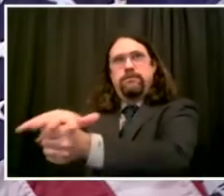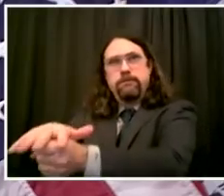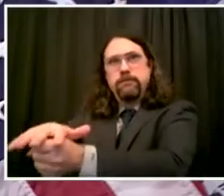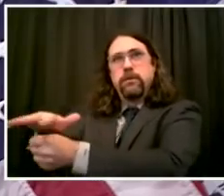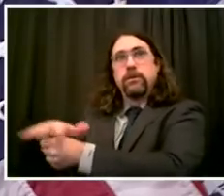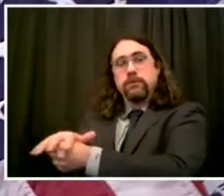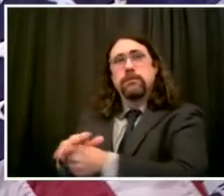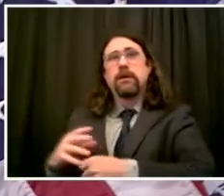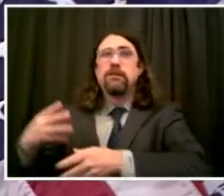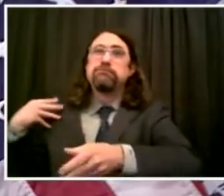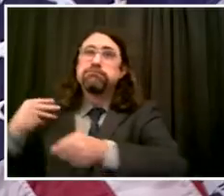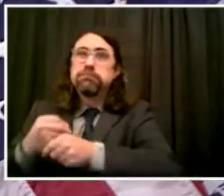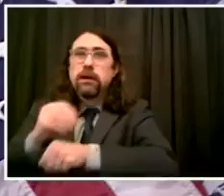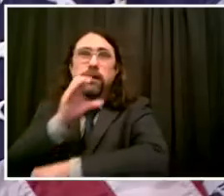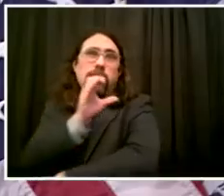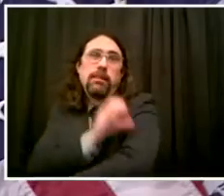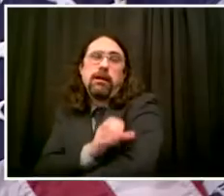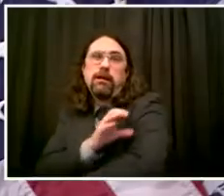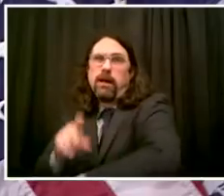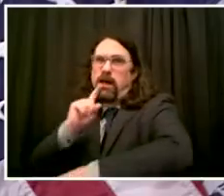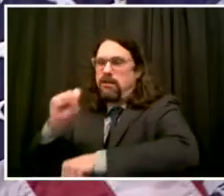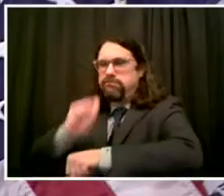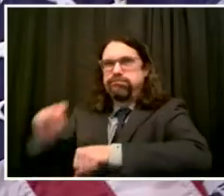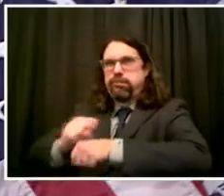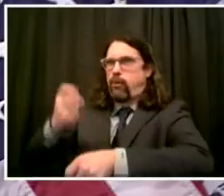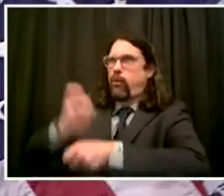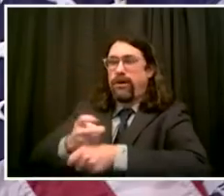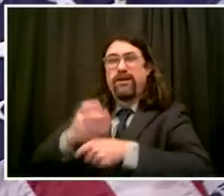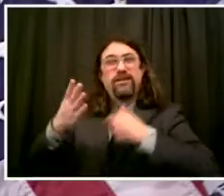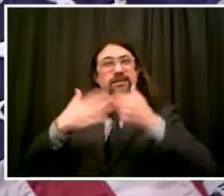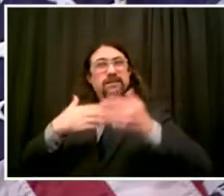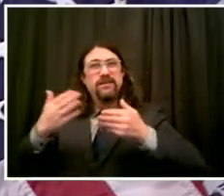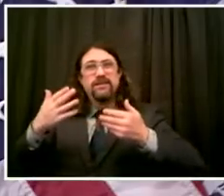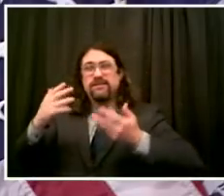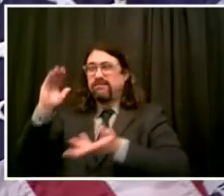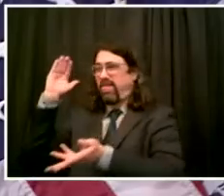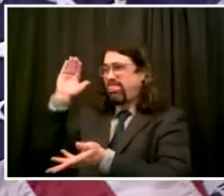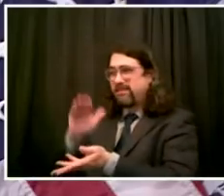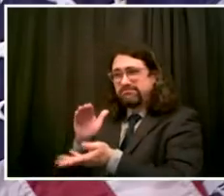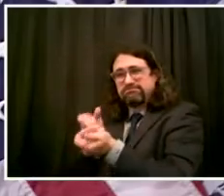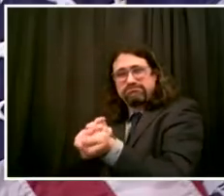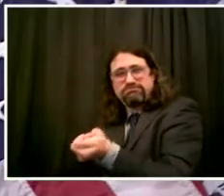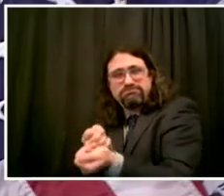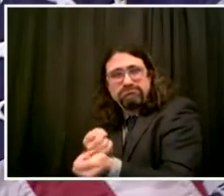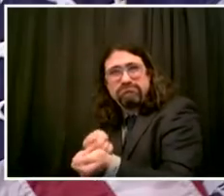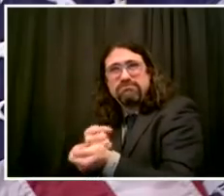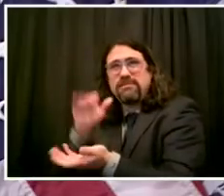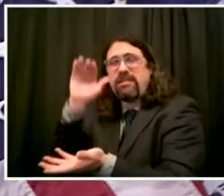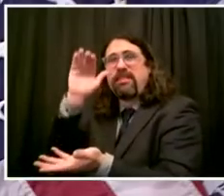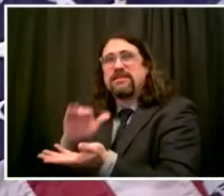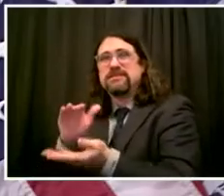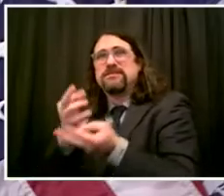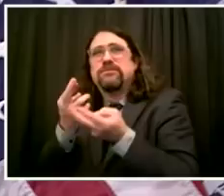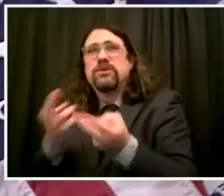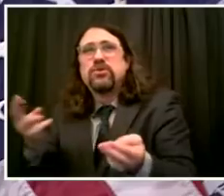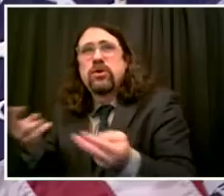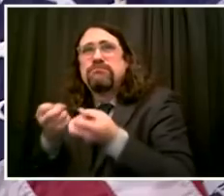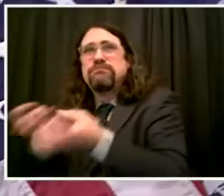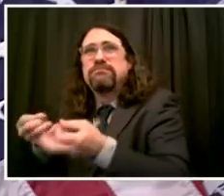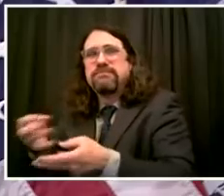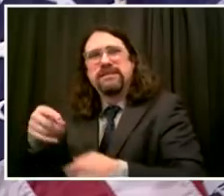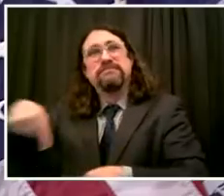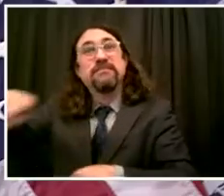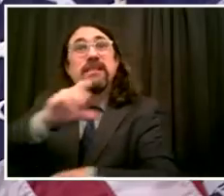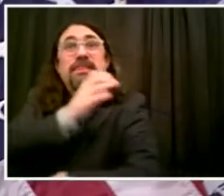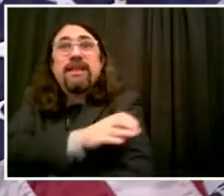smaller community-based practices. So their financial situation has really been put through